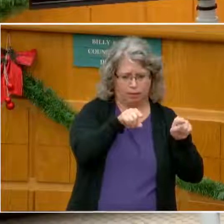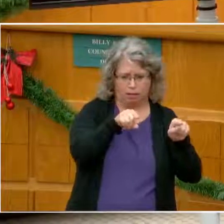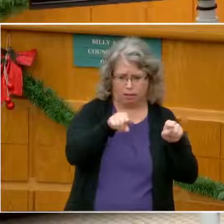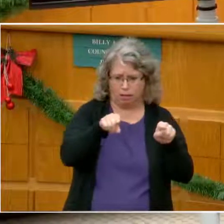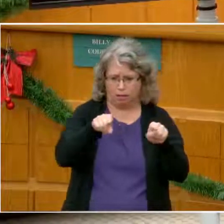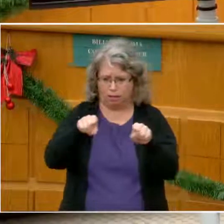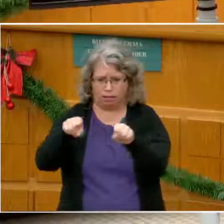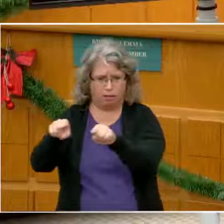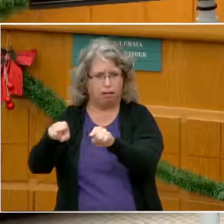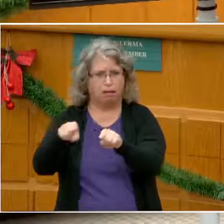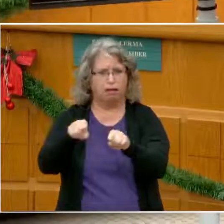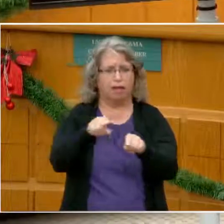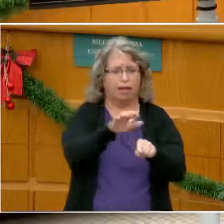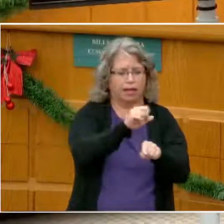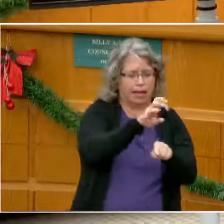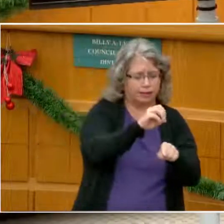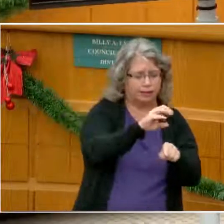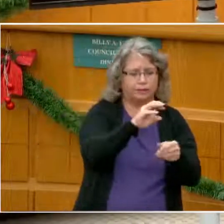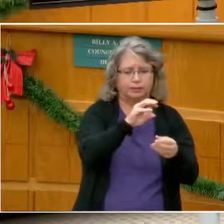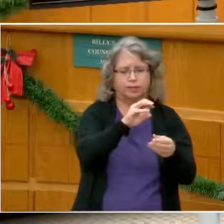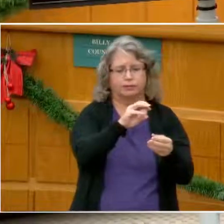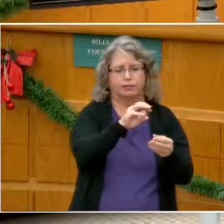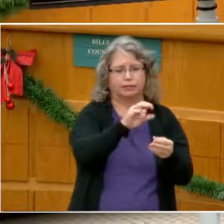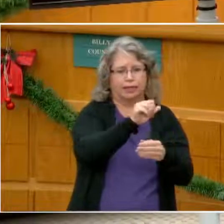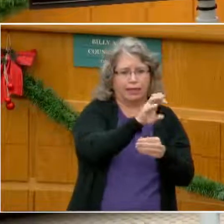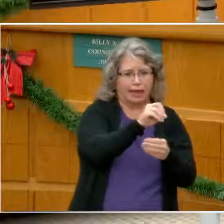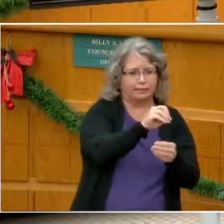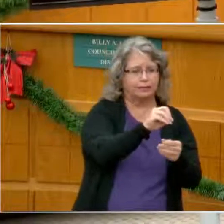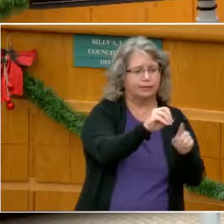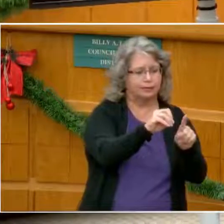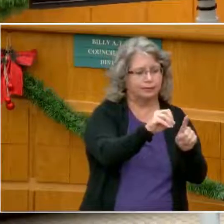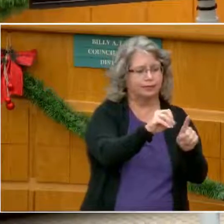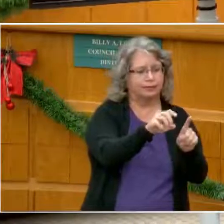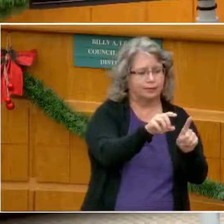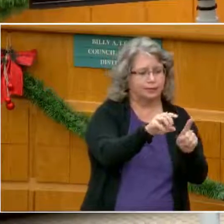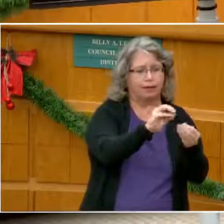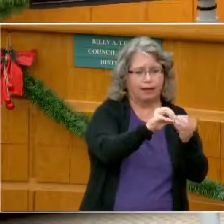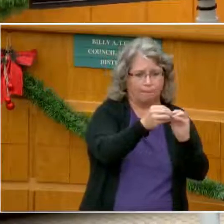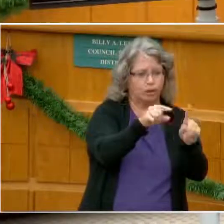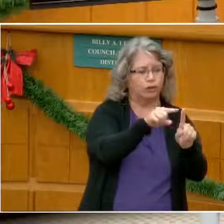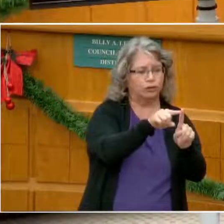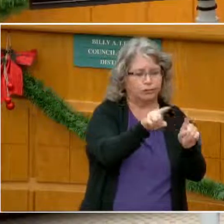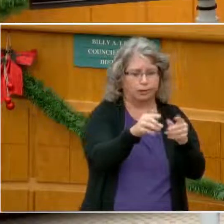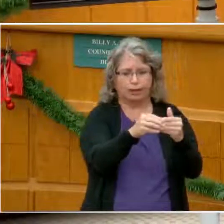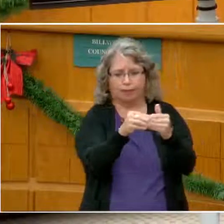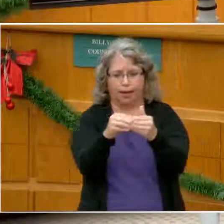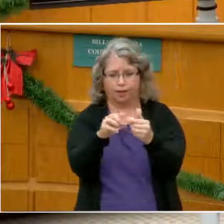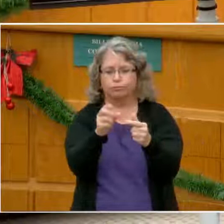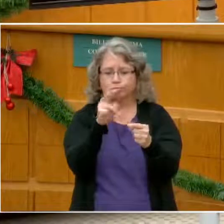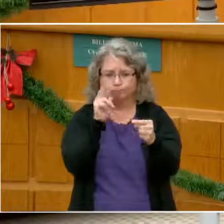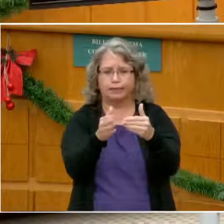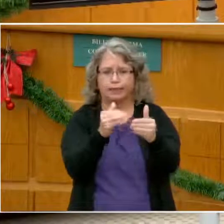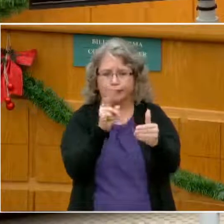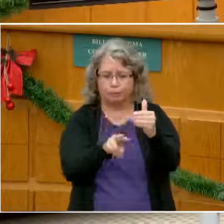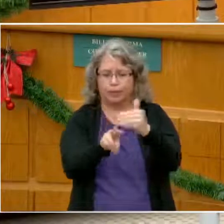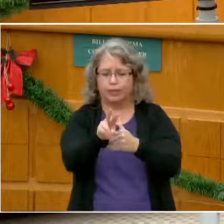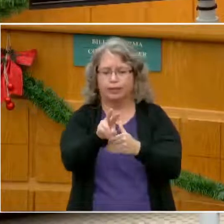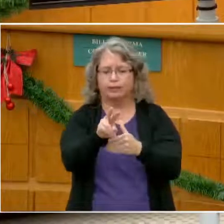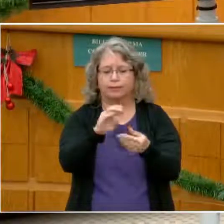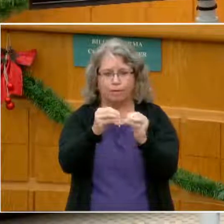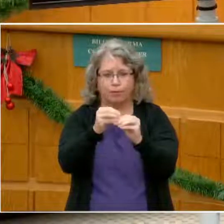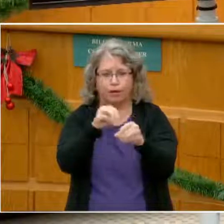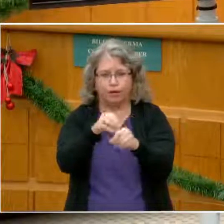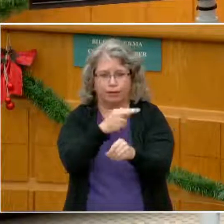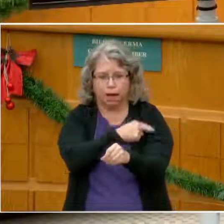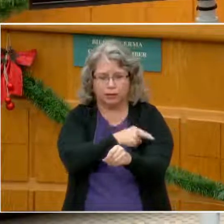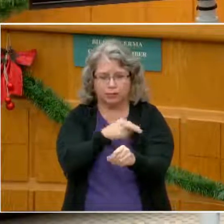predictions. And cases predicted hospitalizations, and hospitalizations predicted deaths. And thanks to that data, we